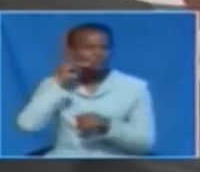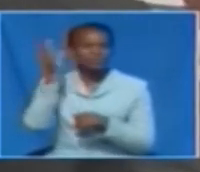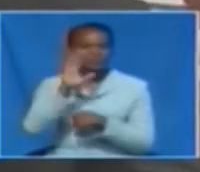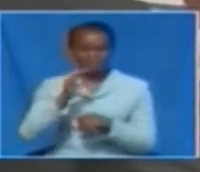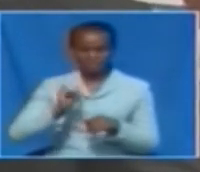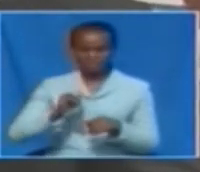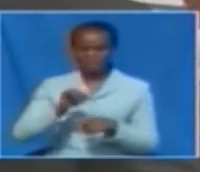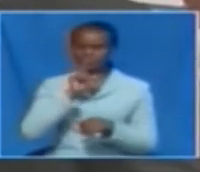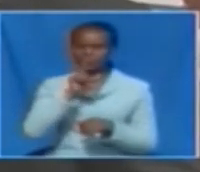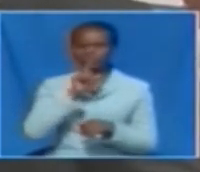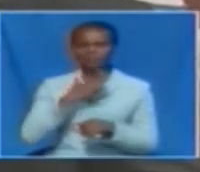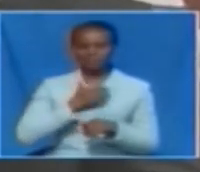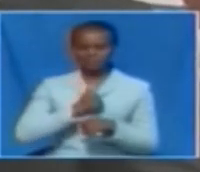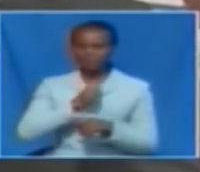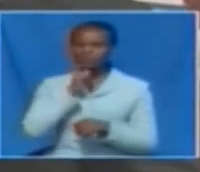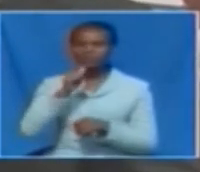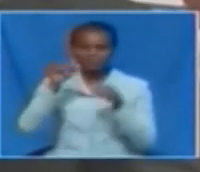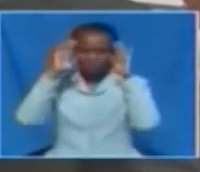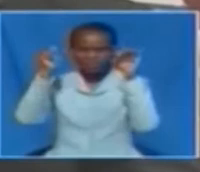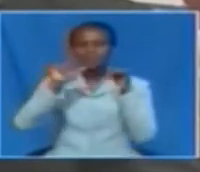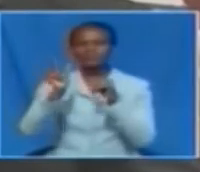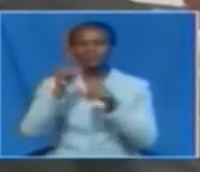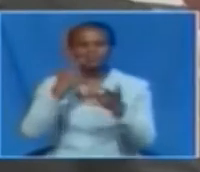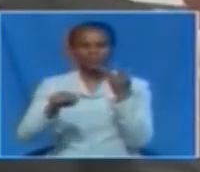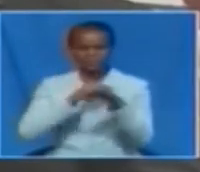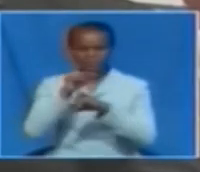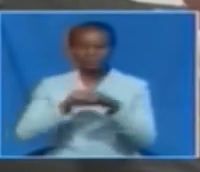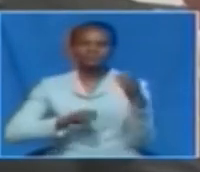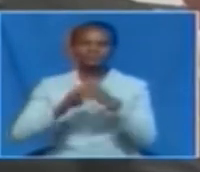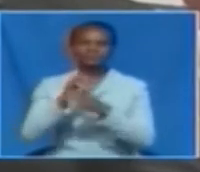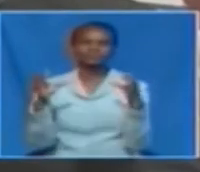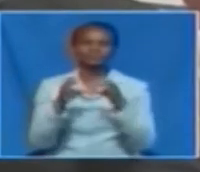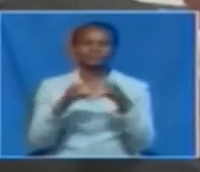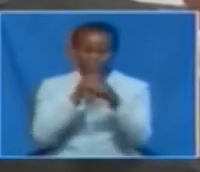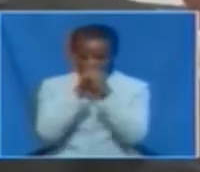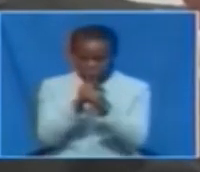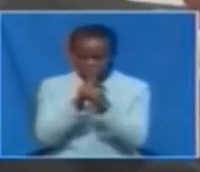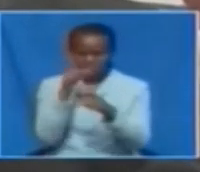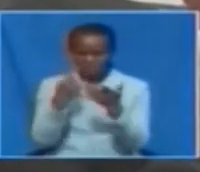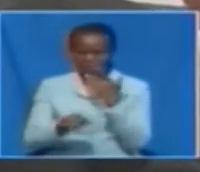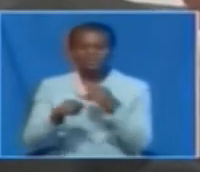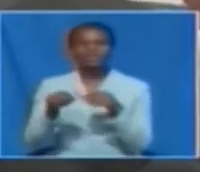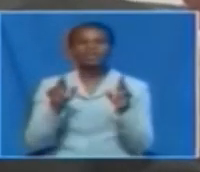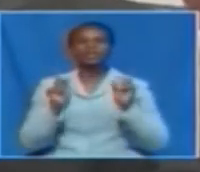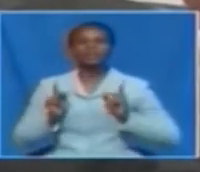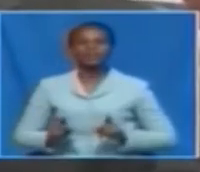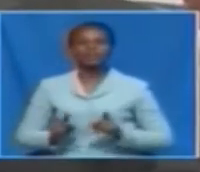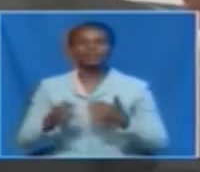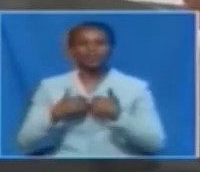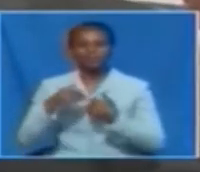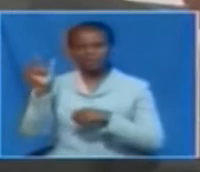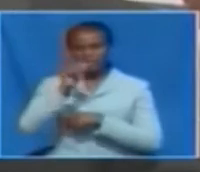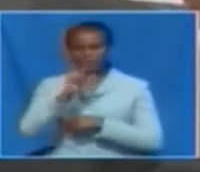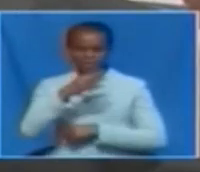if I was not president of MMD, what the National Executive Committee decided is what anybody who's got MMD at